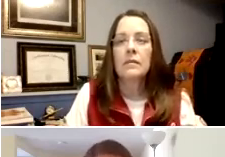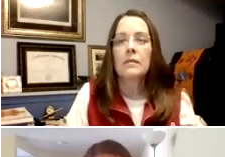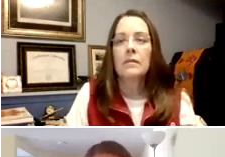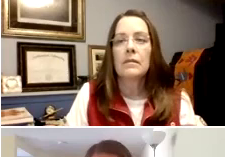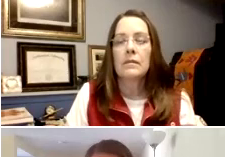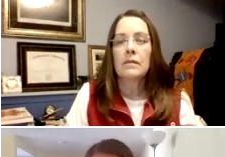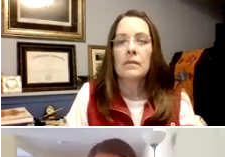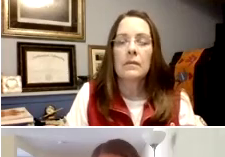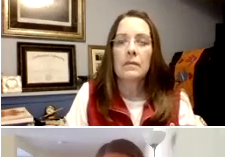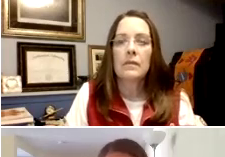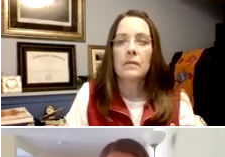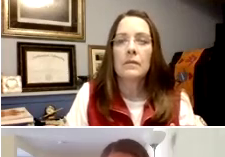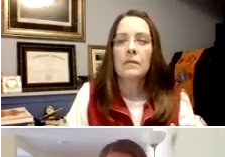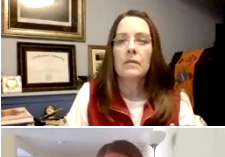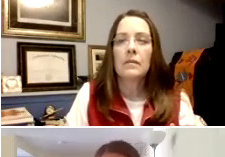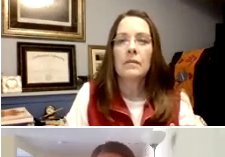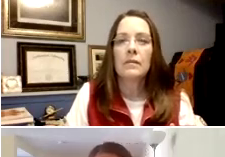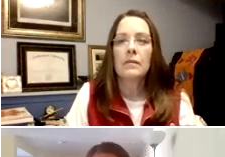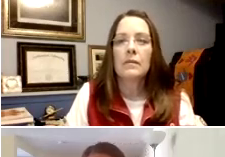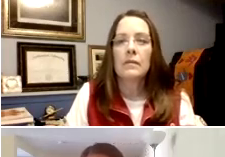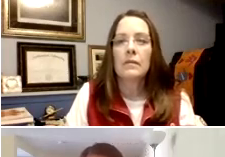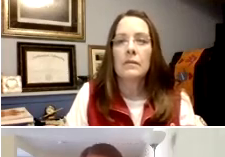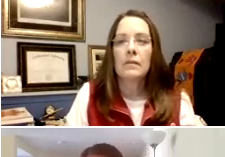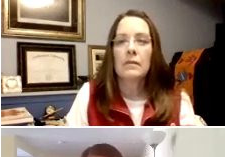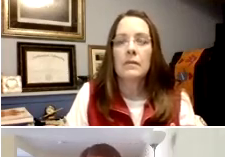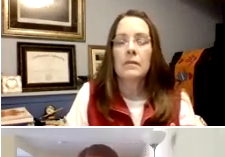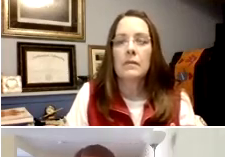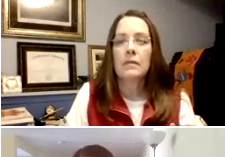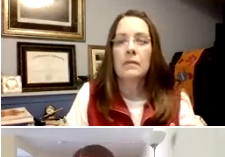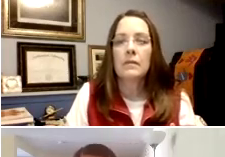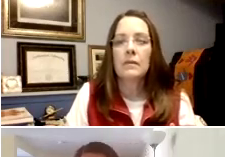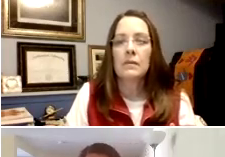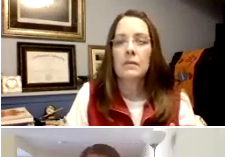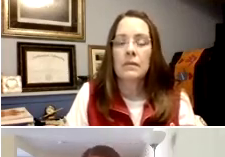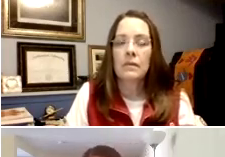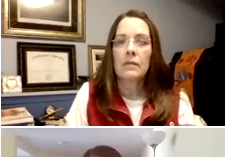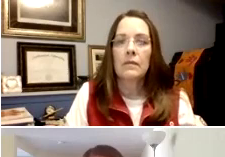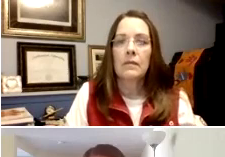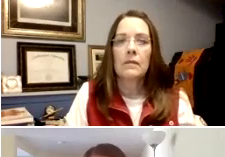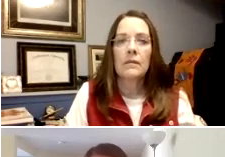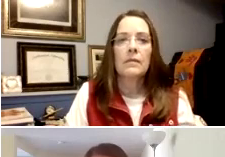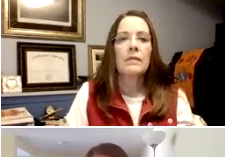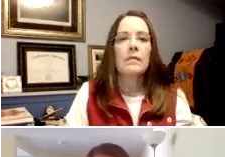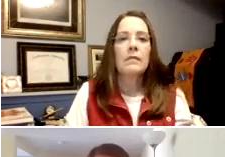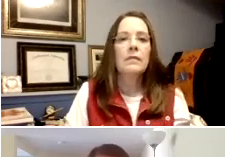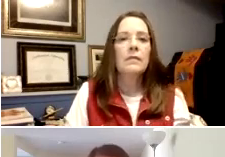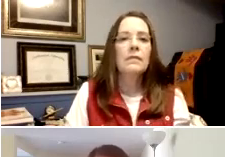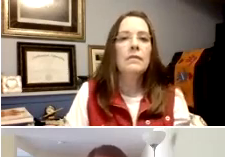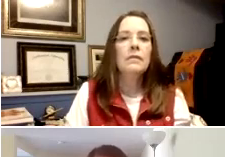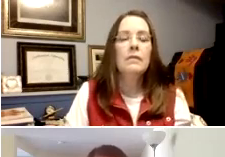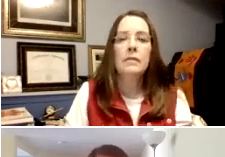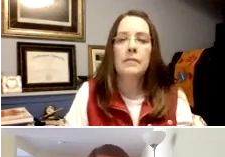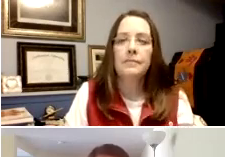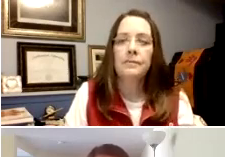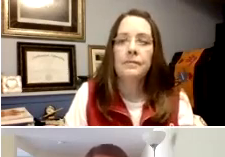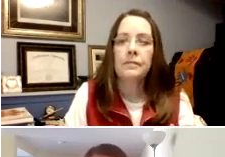if I can send it out, put it in the chat box again, so it's Oh, okay. right in the chat box. Okay. Thank